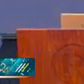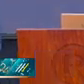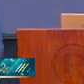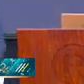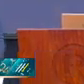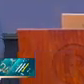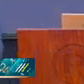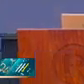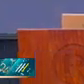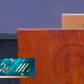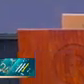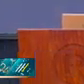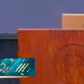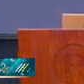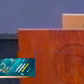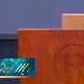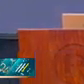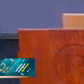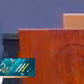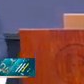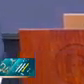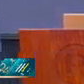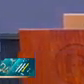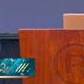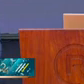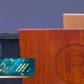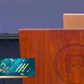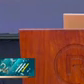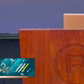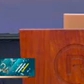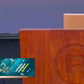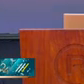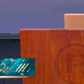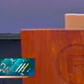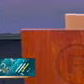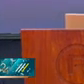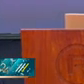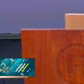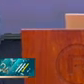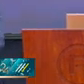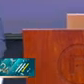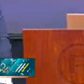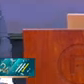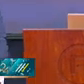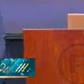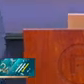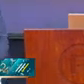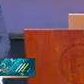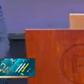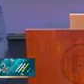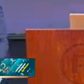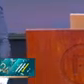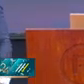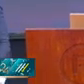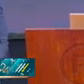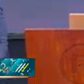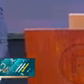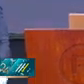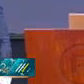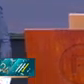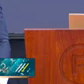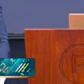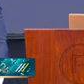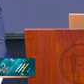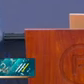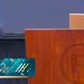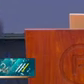buys a new Pro box and the whole village cannot rest the testimony on Sunday with my mother is how the Lord has